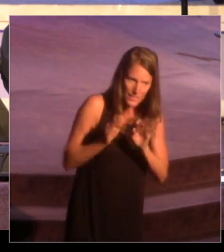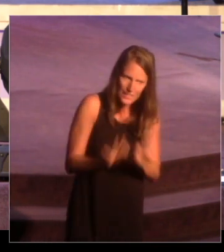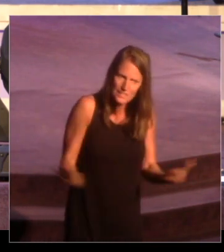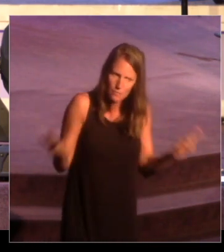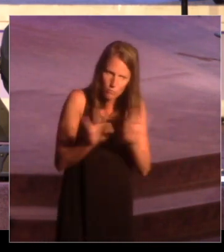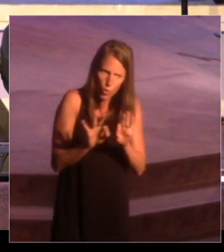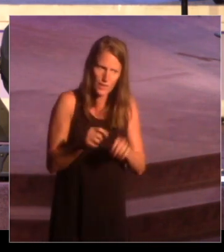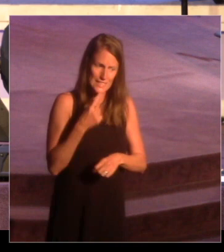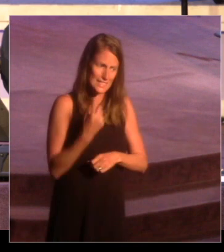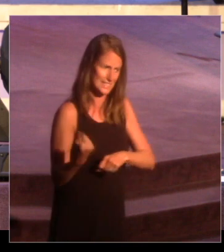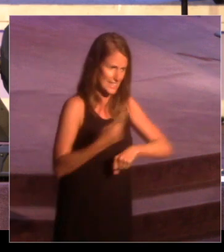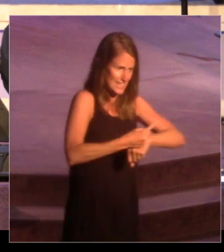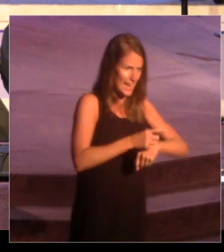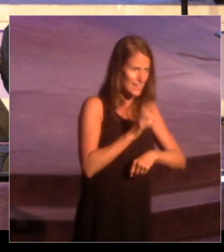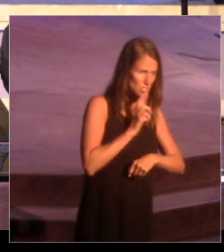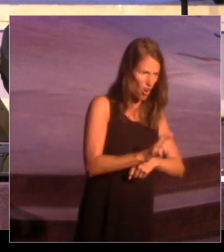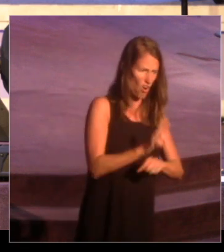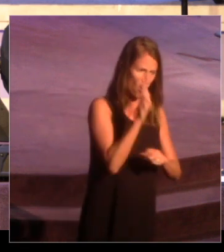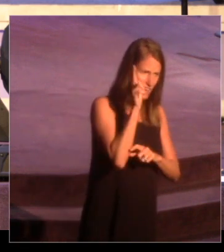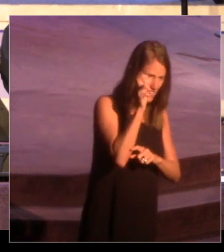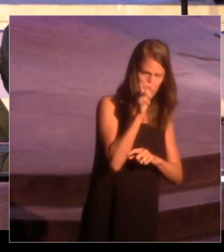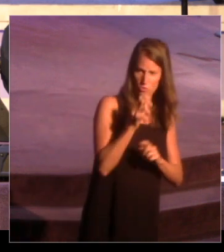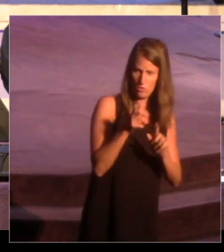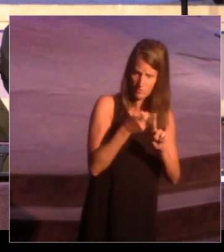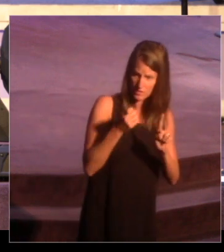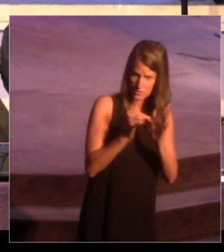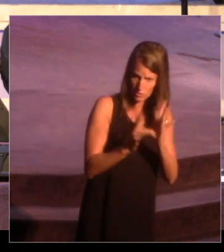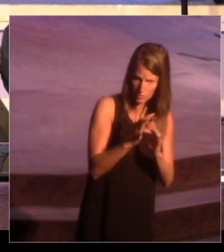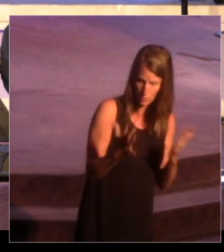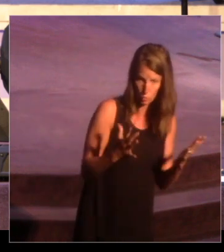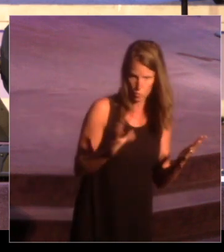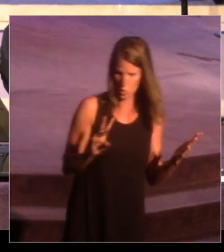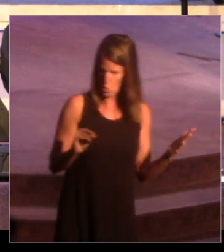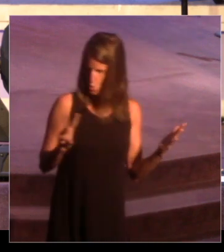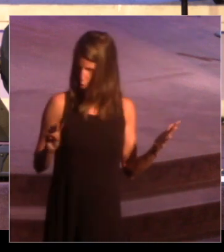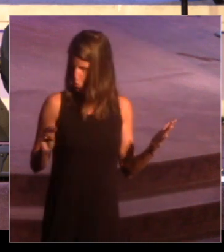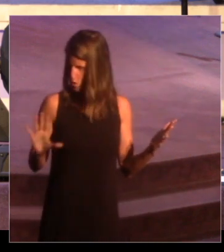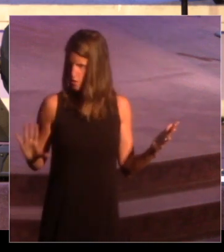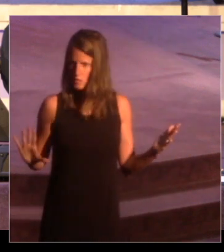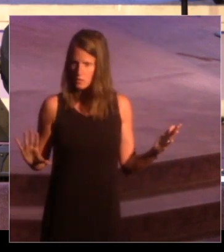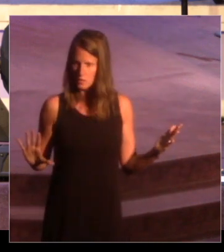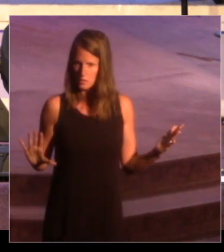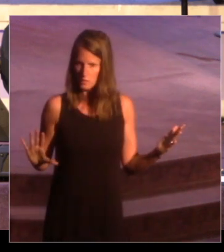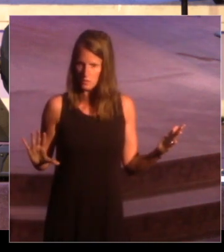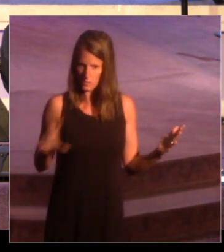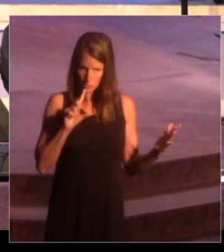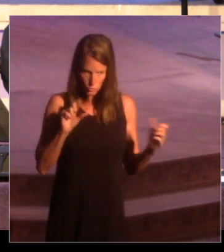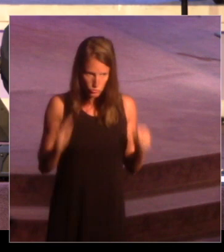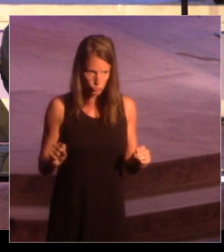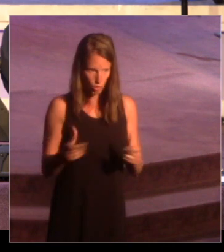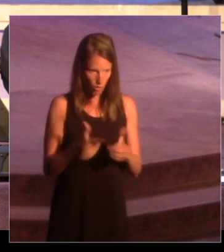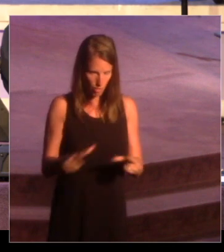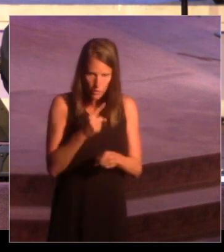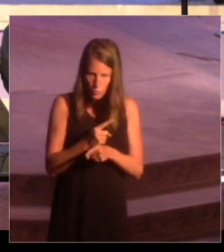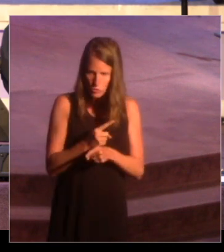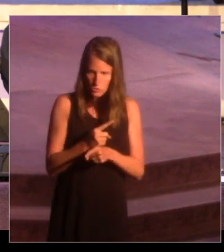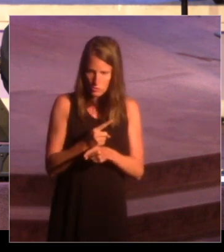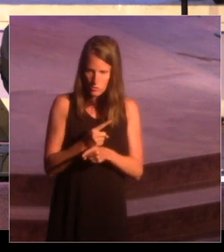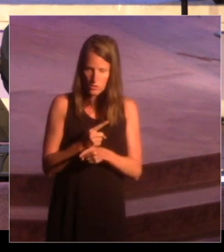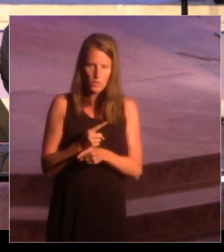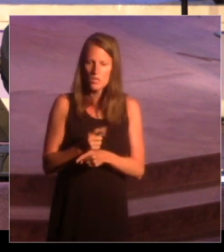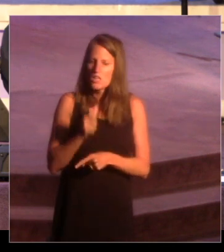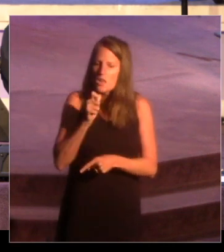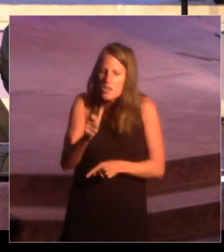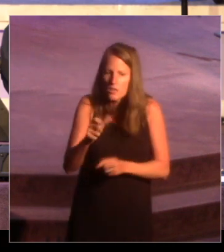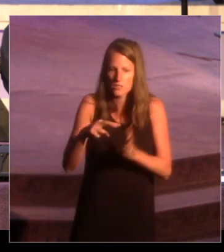the days are evil. The days are evil. I'm like, whoa, Paul. A bit intense. Paul is not